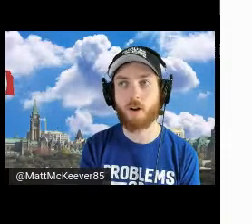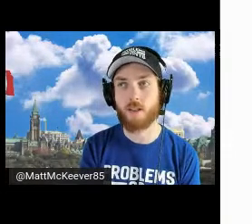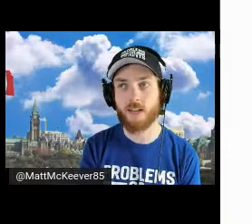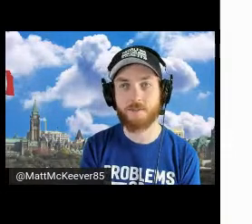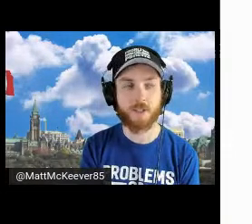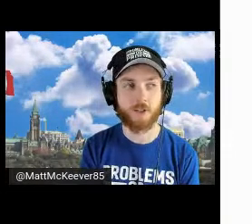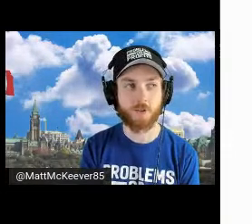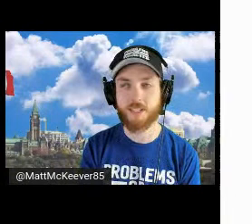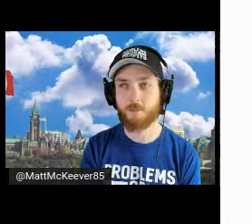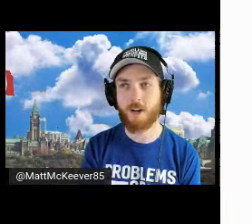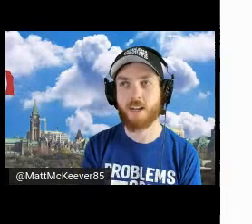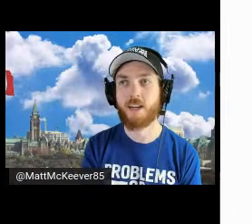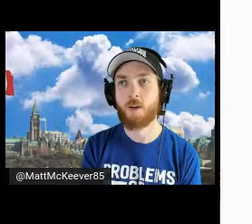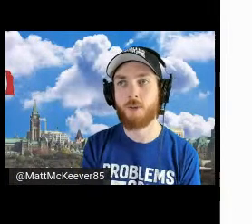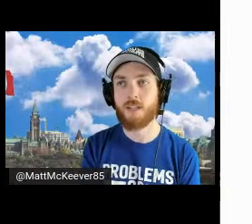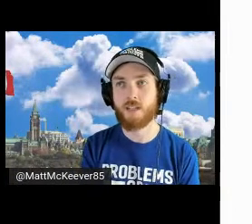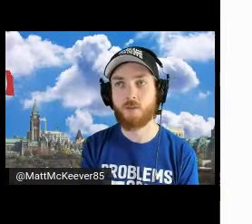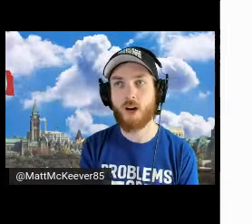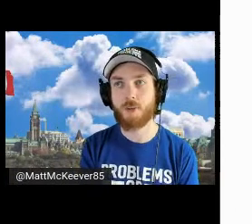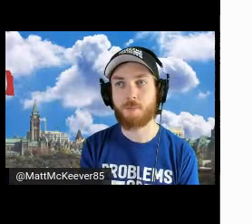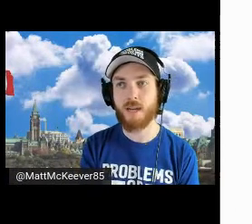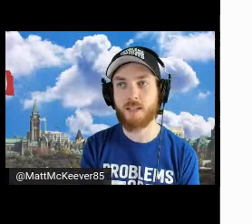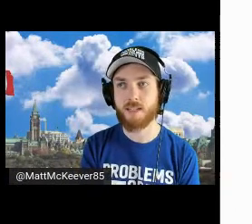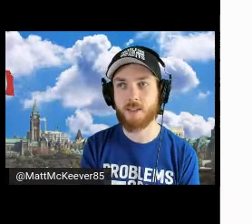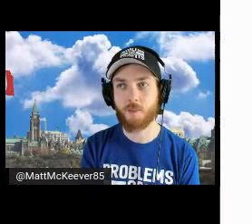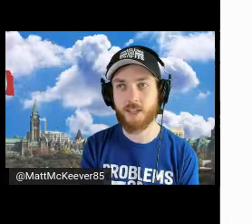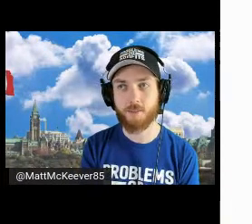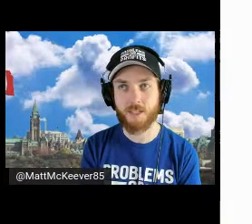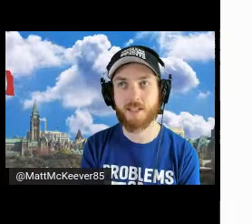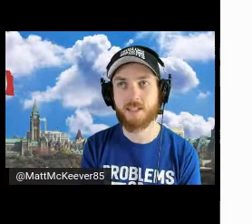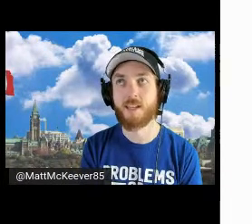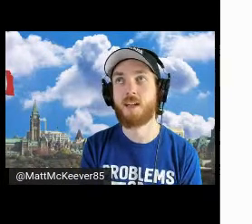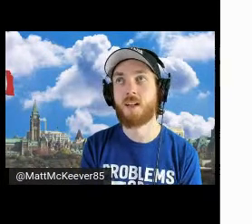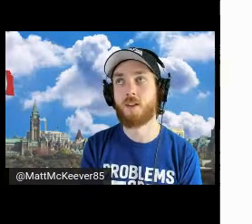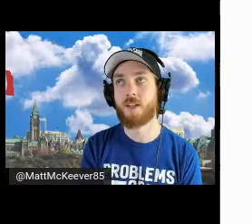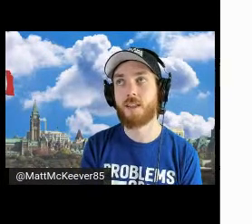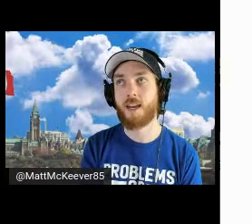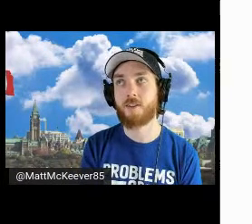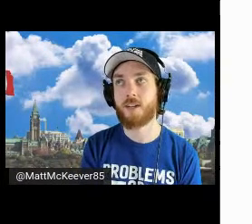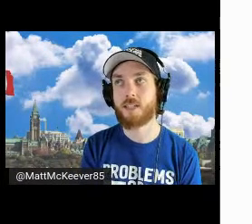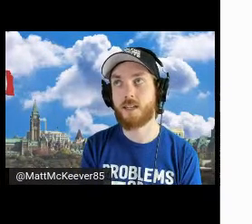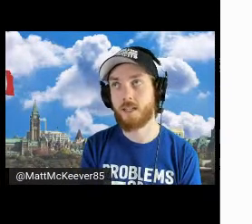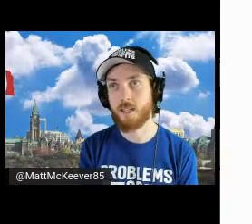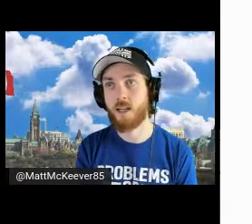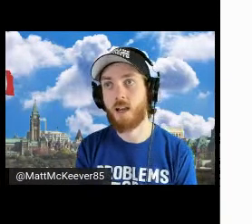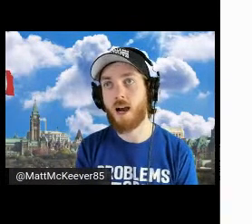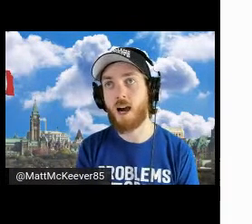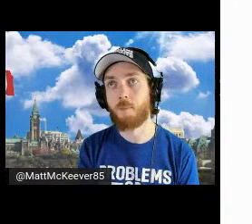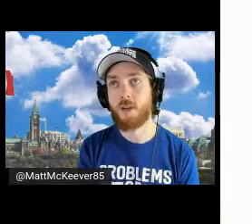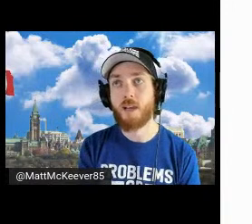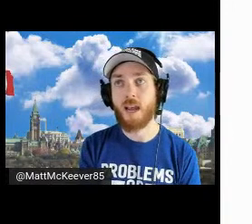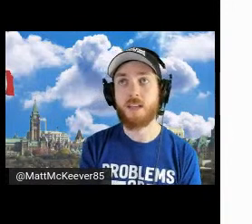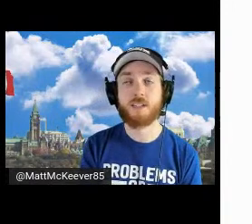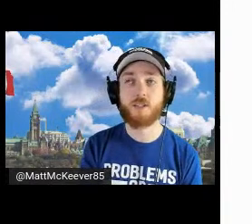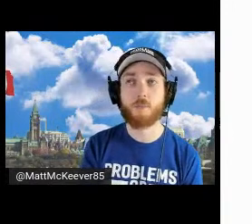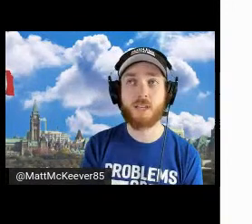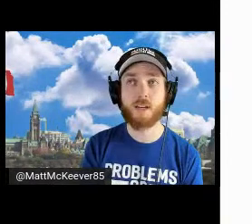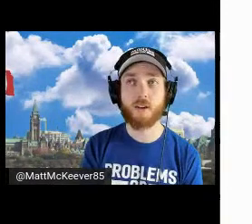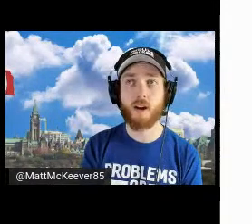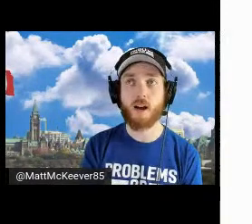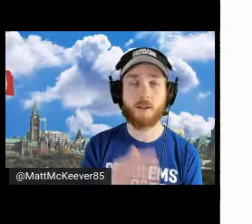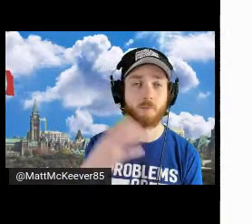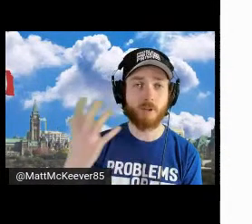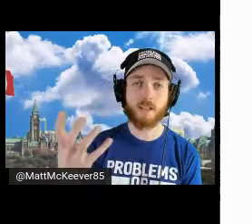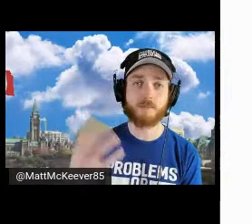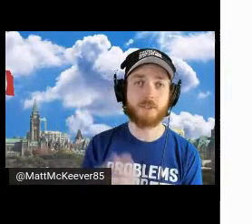rid of all elective surgeries and why we need to all be panicking so much, because look at that craziness. And then Zuby